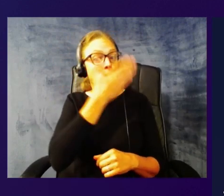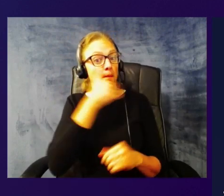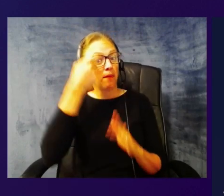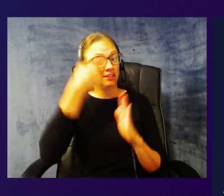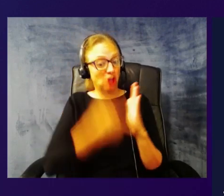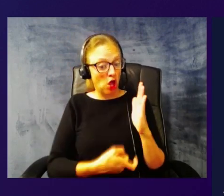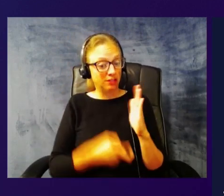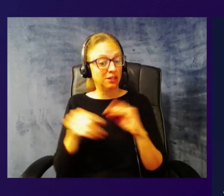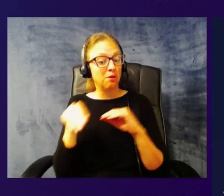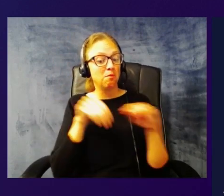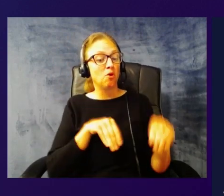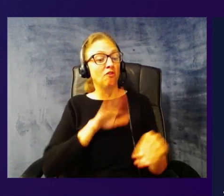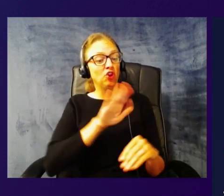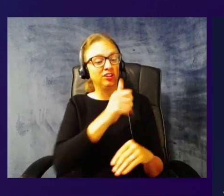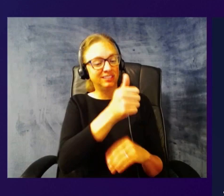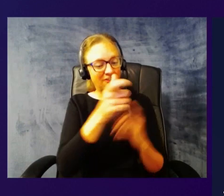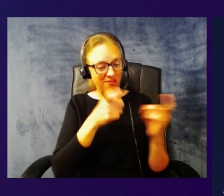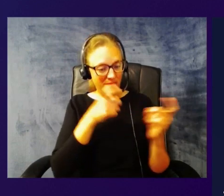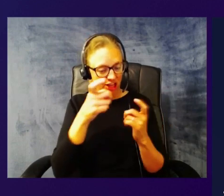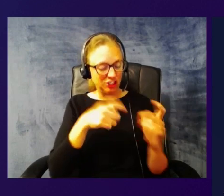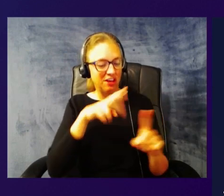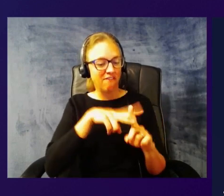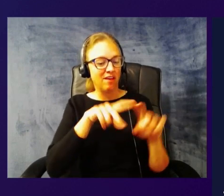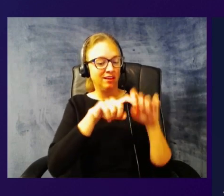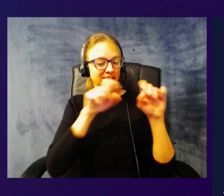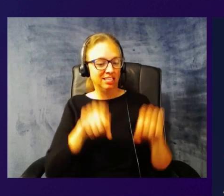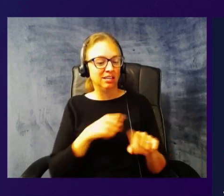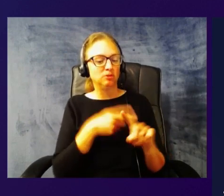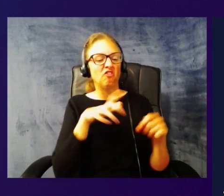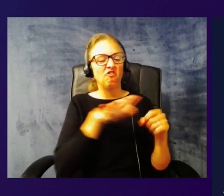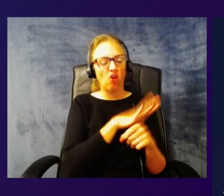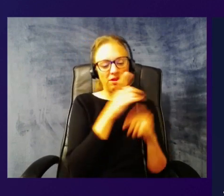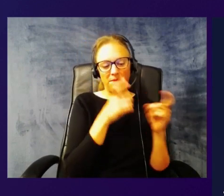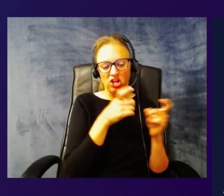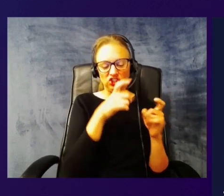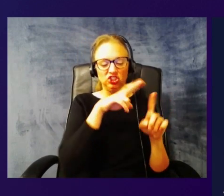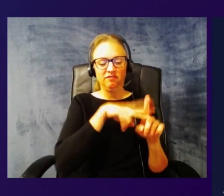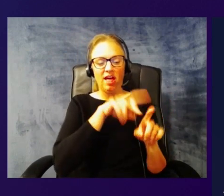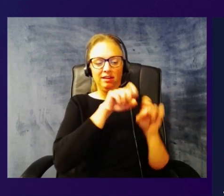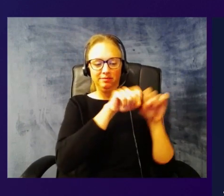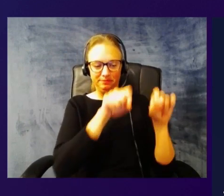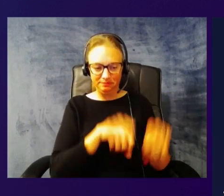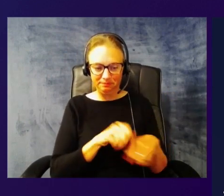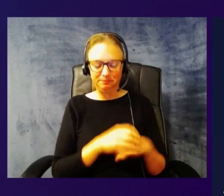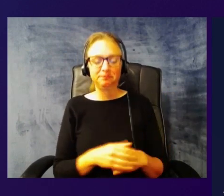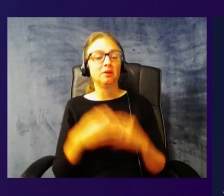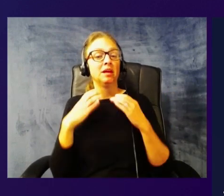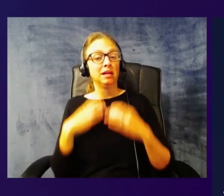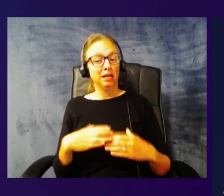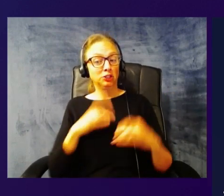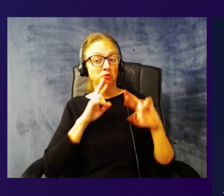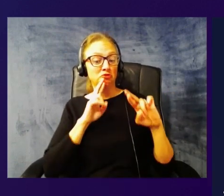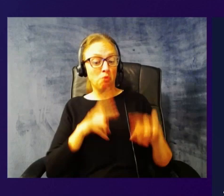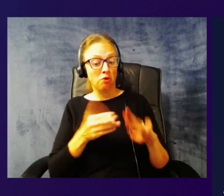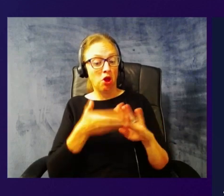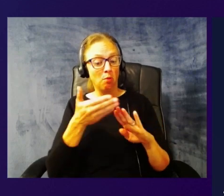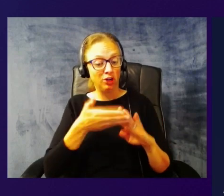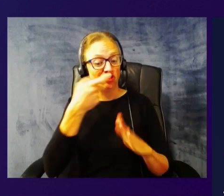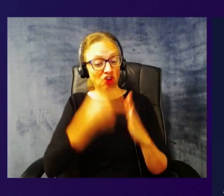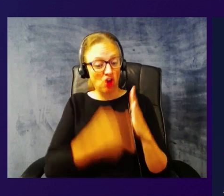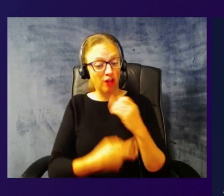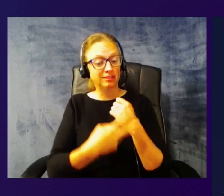self-managed file systems to one of our fully managed file systems. Customers reported an operational cost savings, allowing